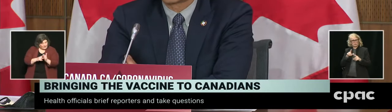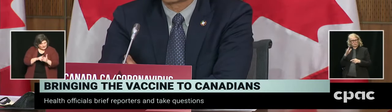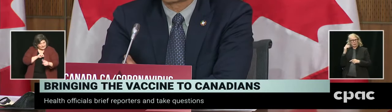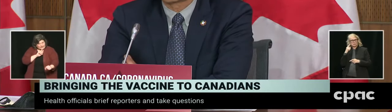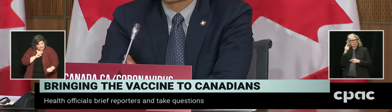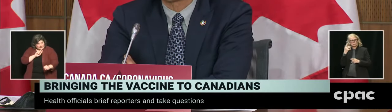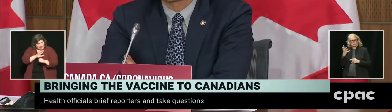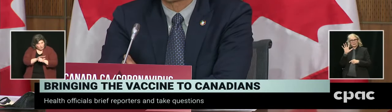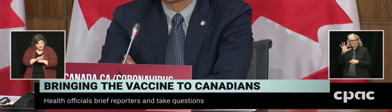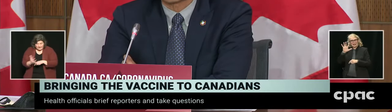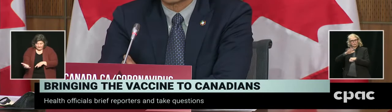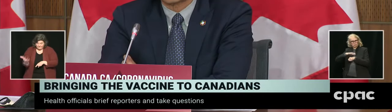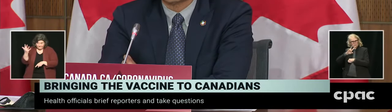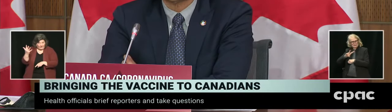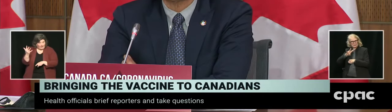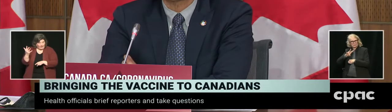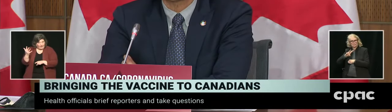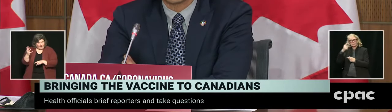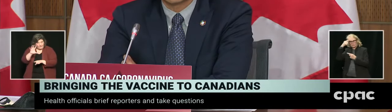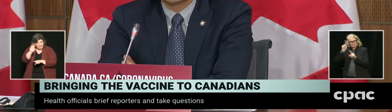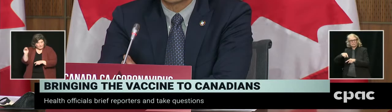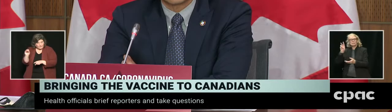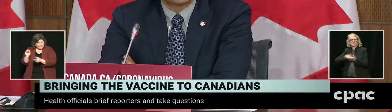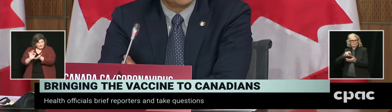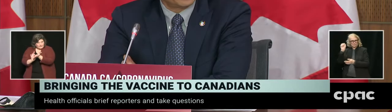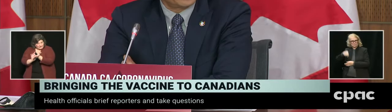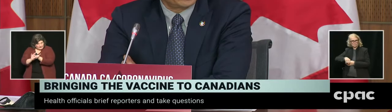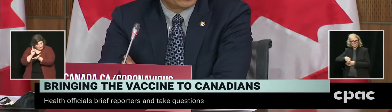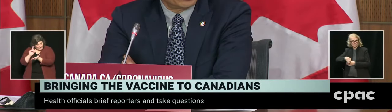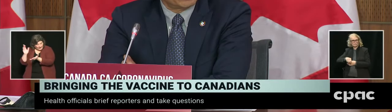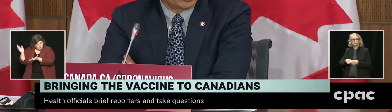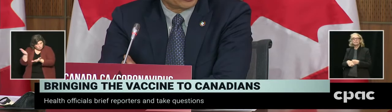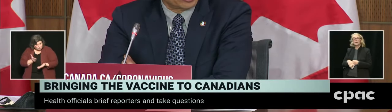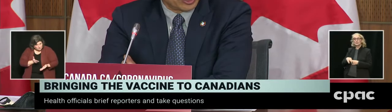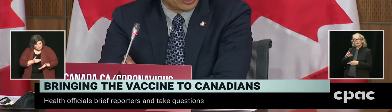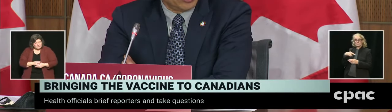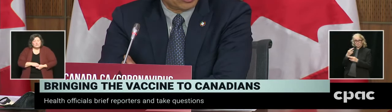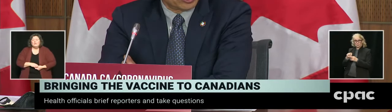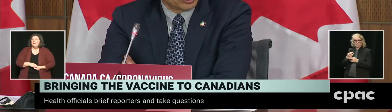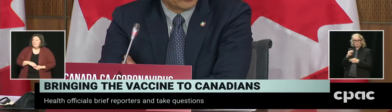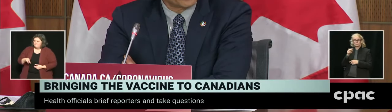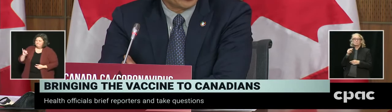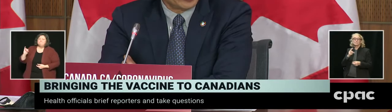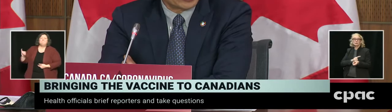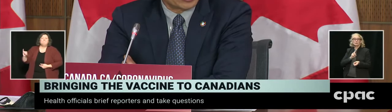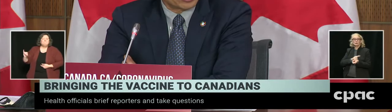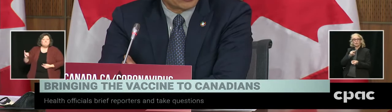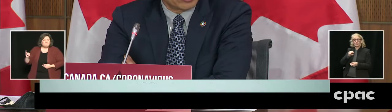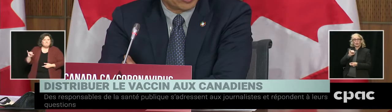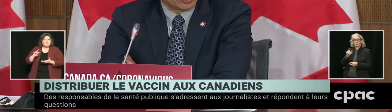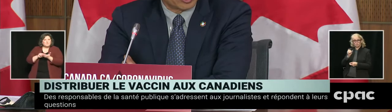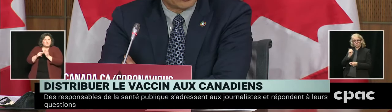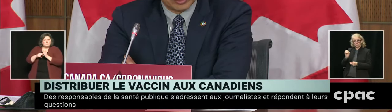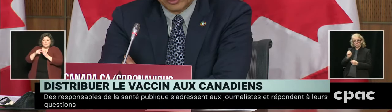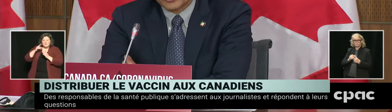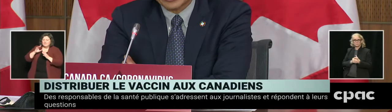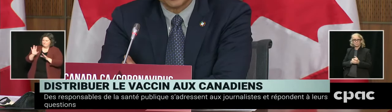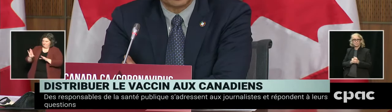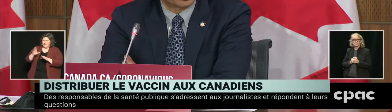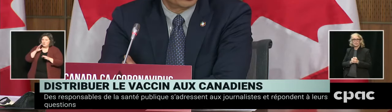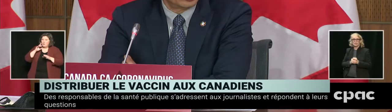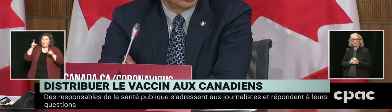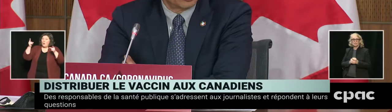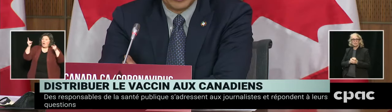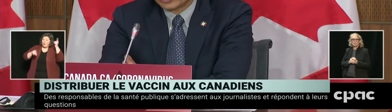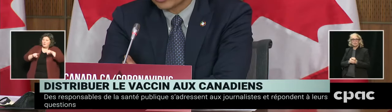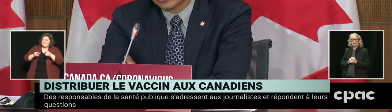that those 5 are coming to Canada at some point? It's Dr. Njoo. I think because you're talking about the sort of agreements and sort of some of the contractual